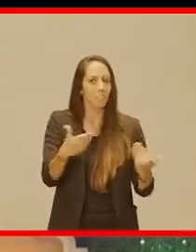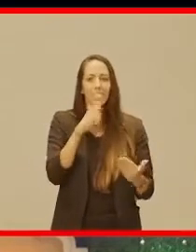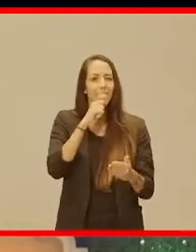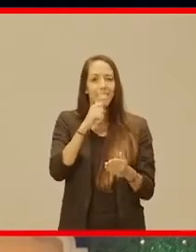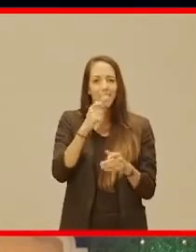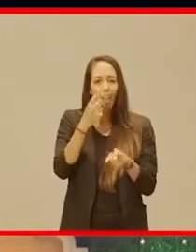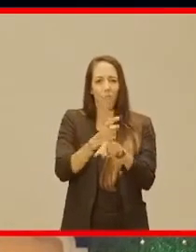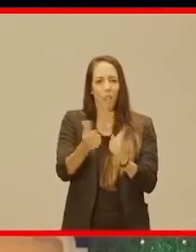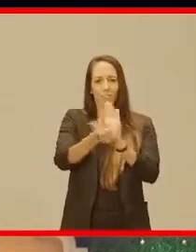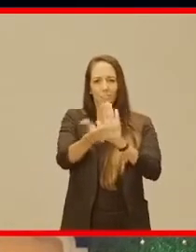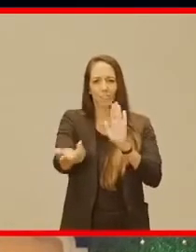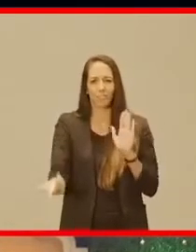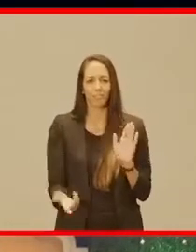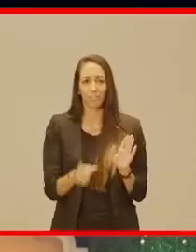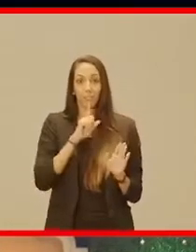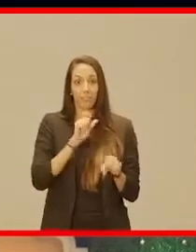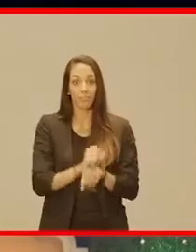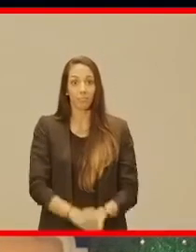illegal. That is, yeah.